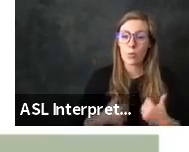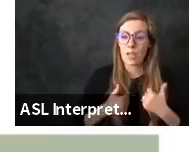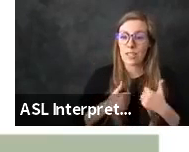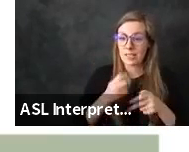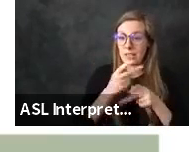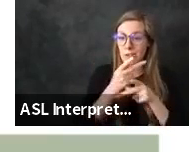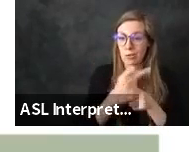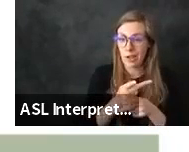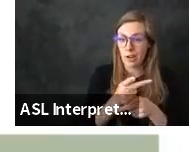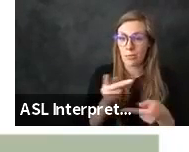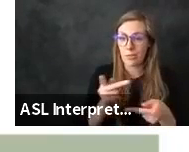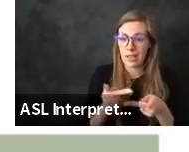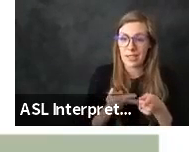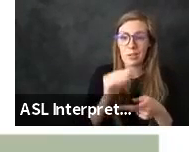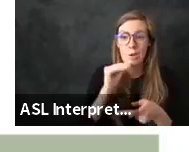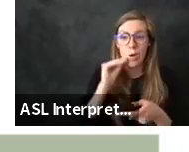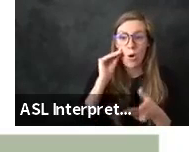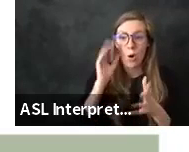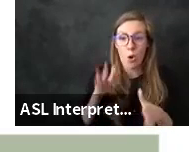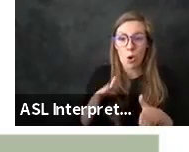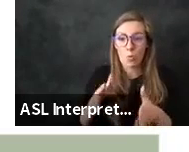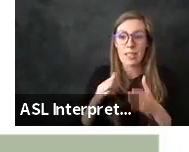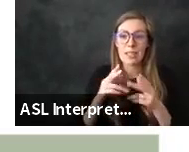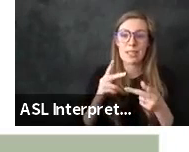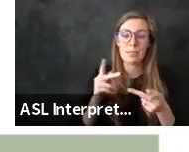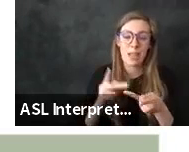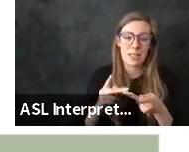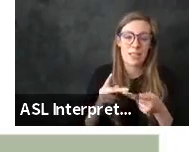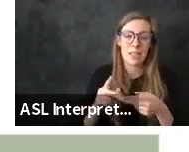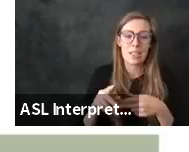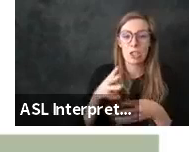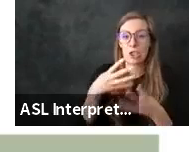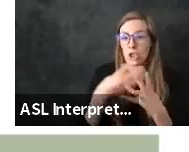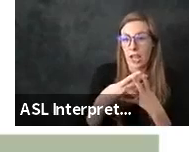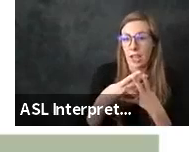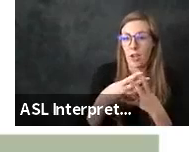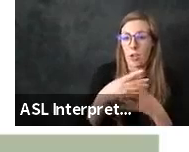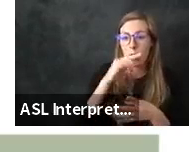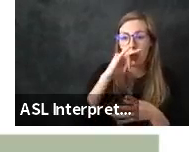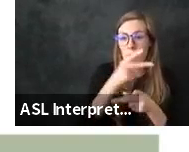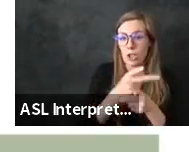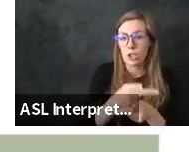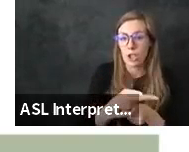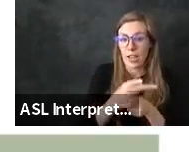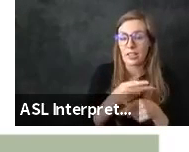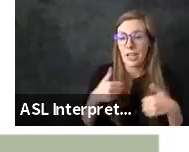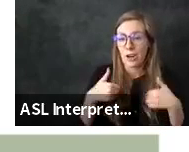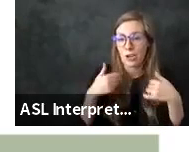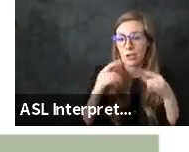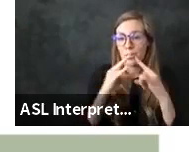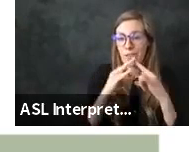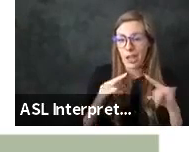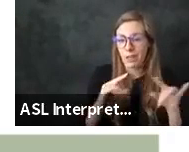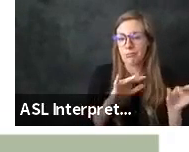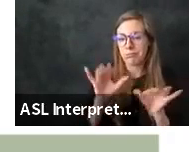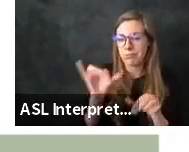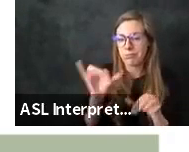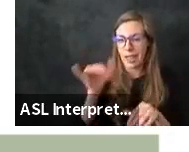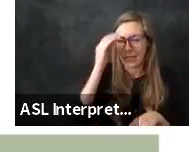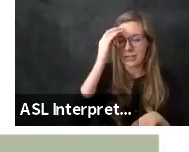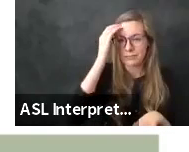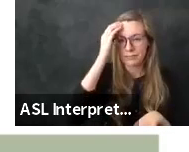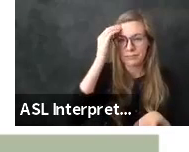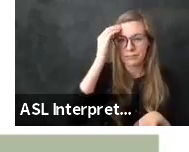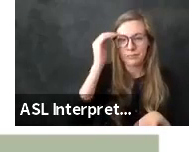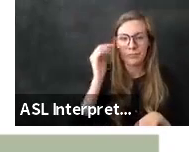homeless shelters, jails, as well as childcare and youth camps. We